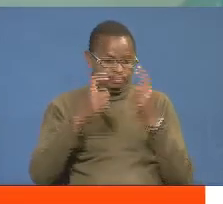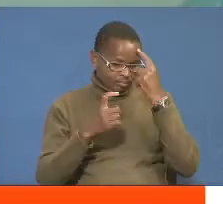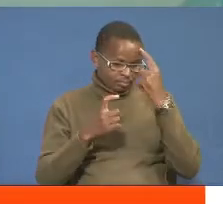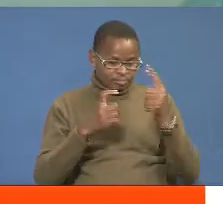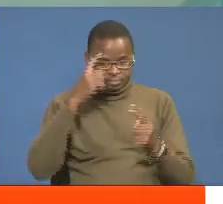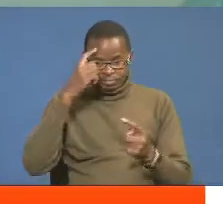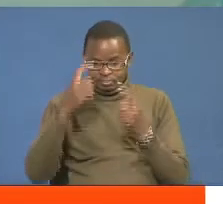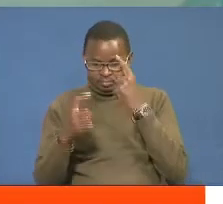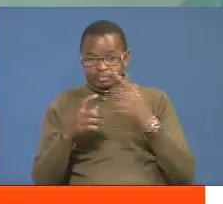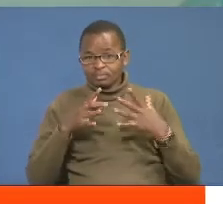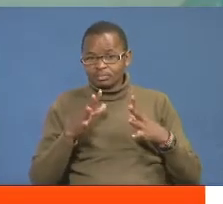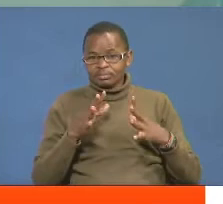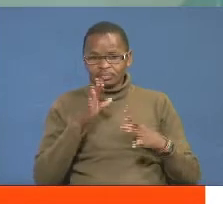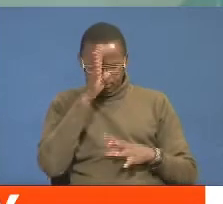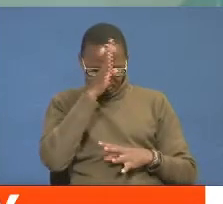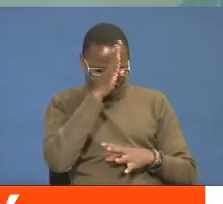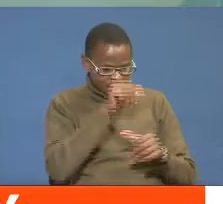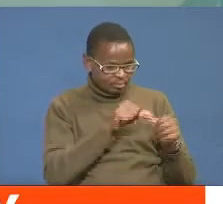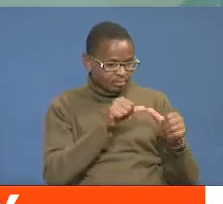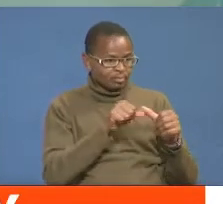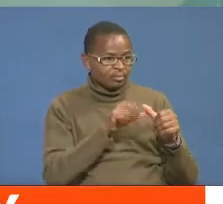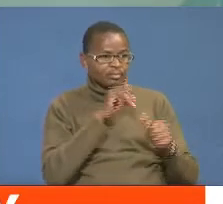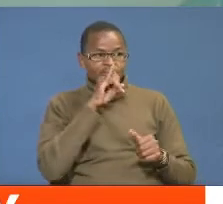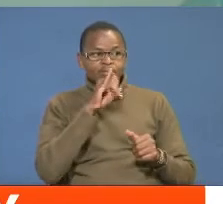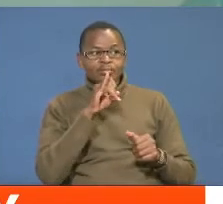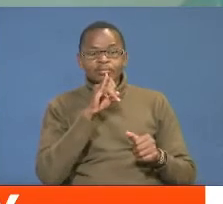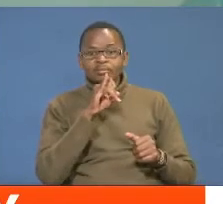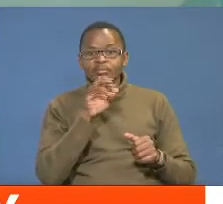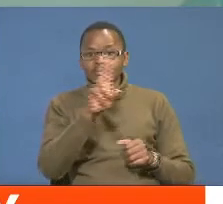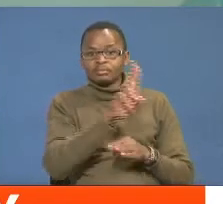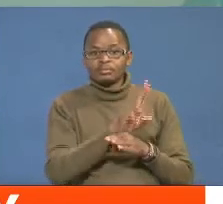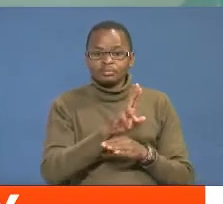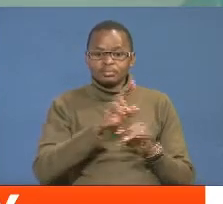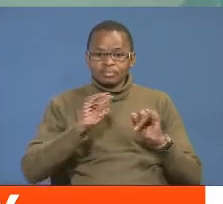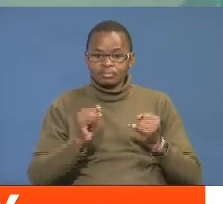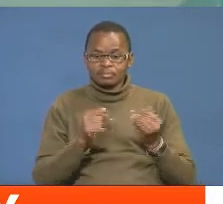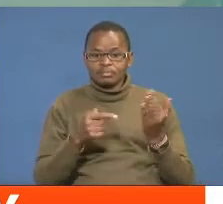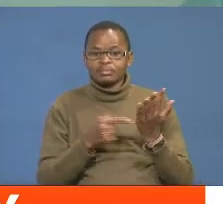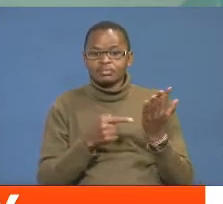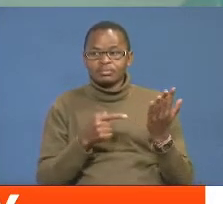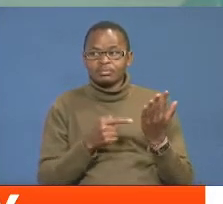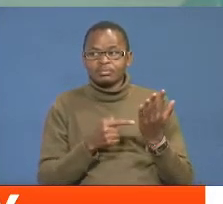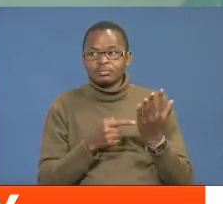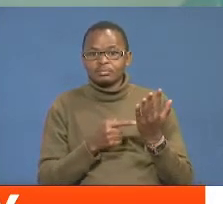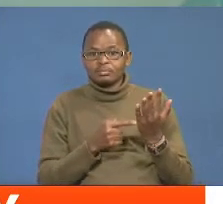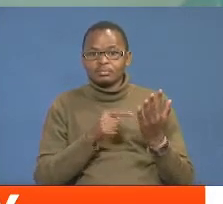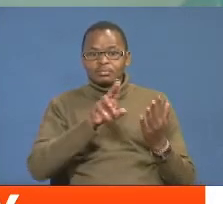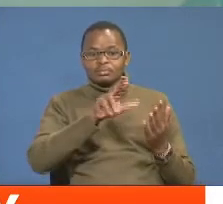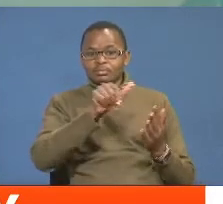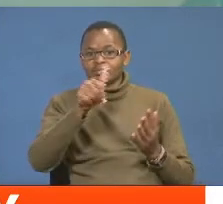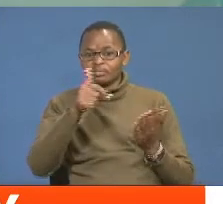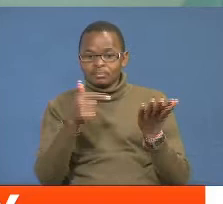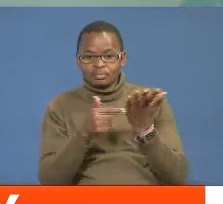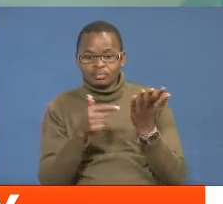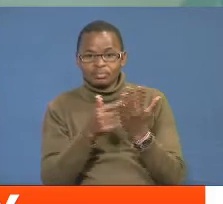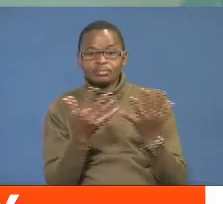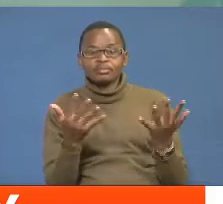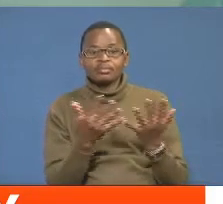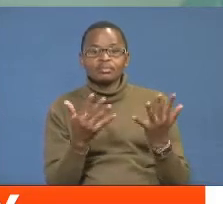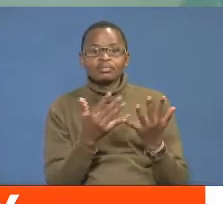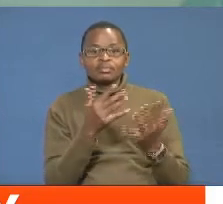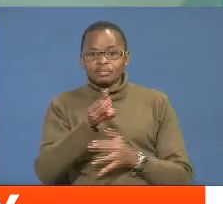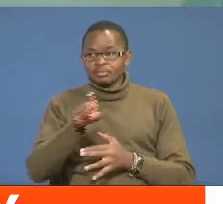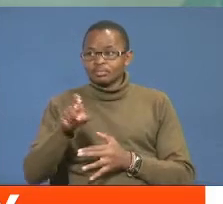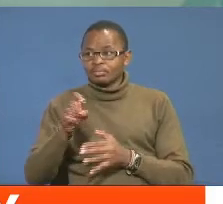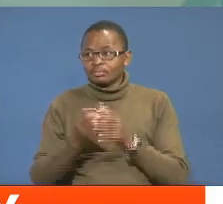begin with. So some people were skeptical about it. They say that, you know, because they're using a new technology, it's unlike the other technologies where the